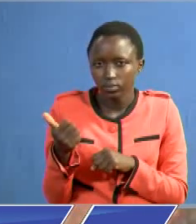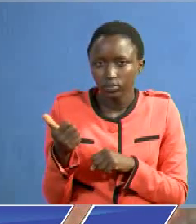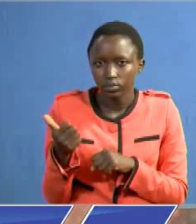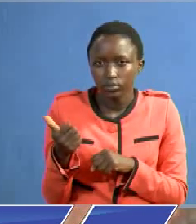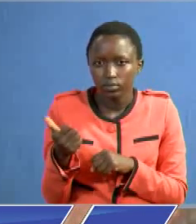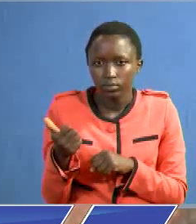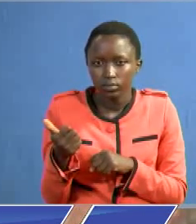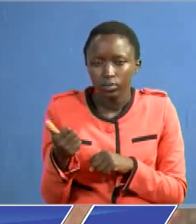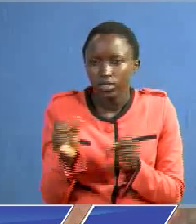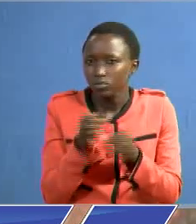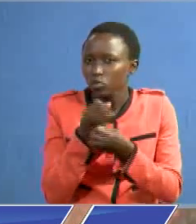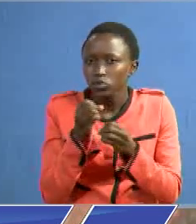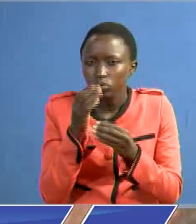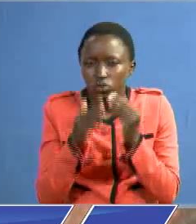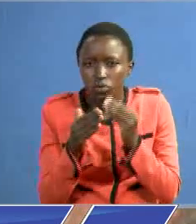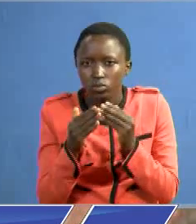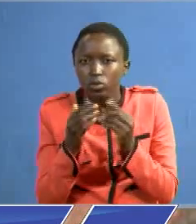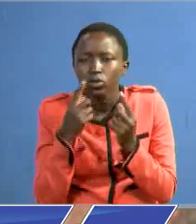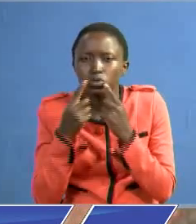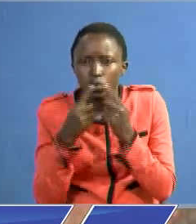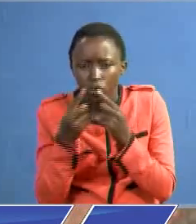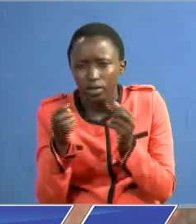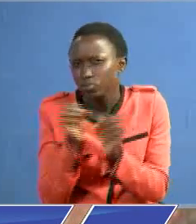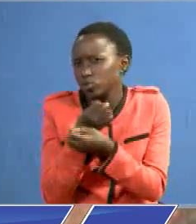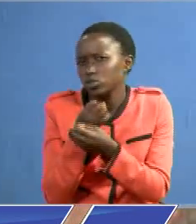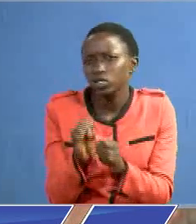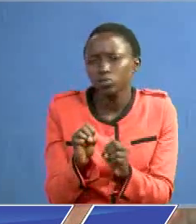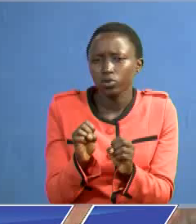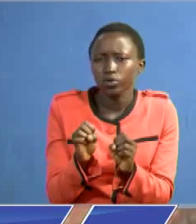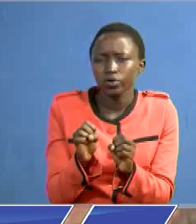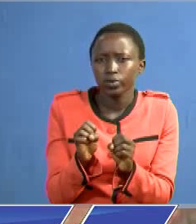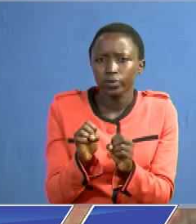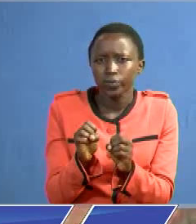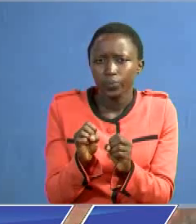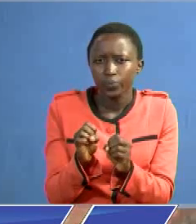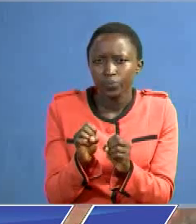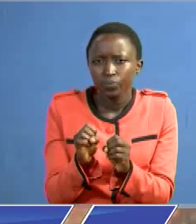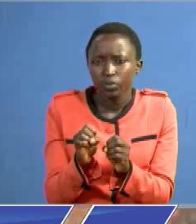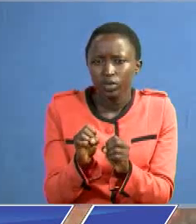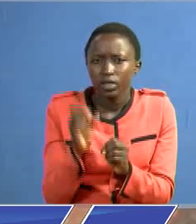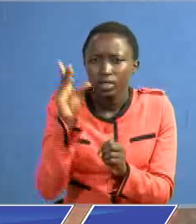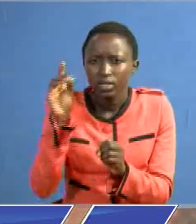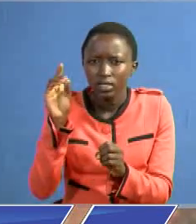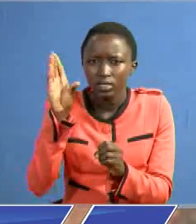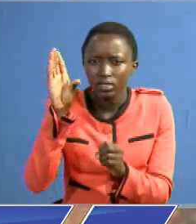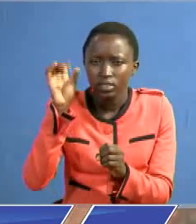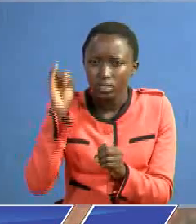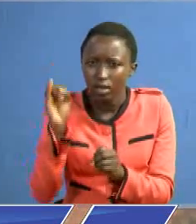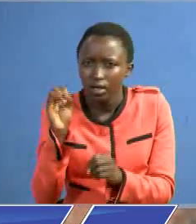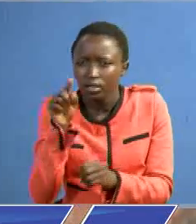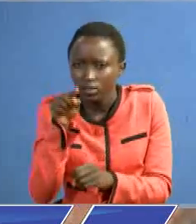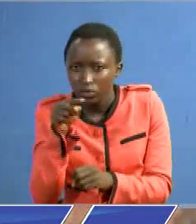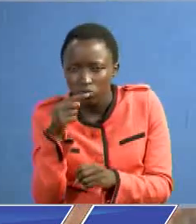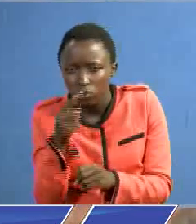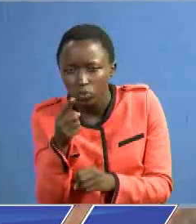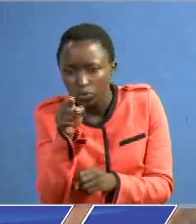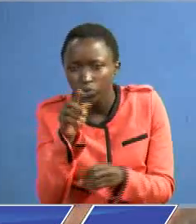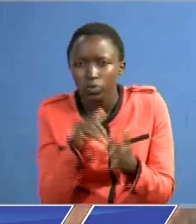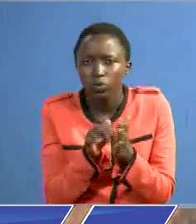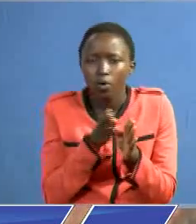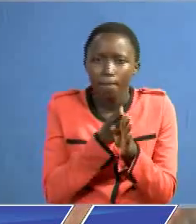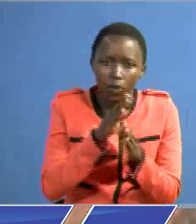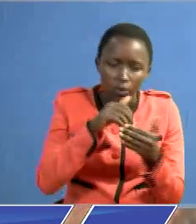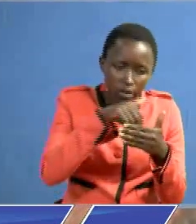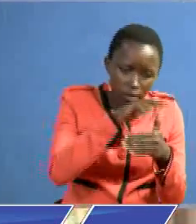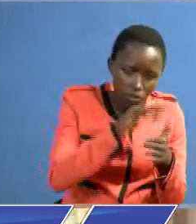which go Kamisha to coke on their commercial facade a commercial facade d mara DC I cannot remember away with my pocket an